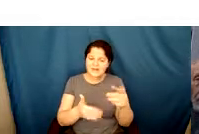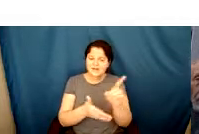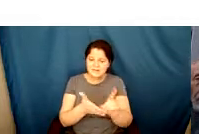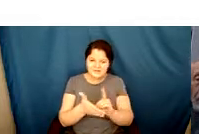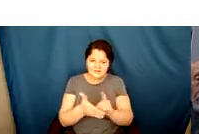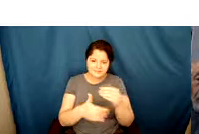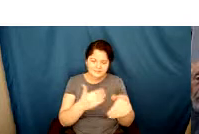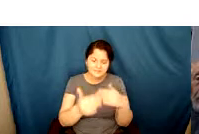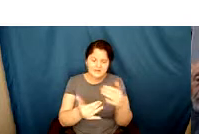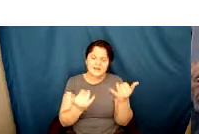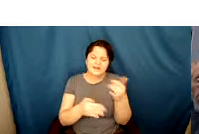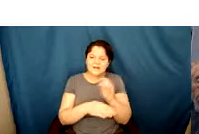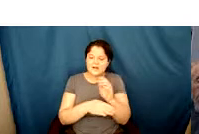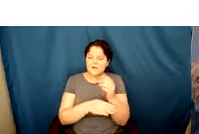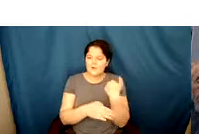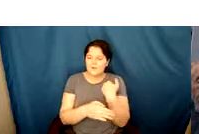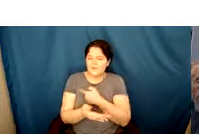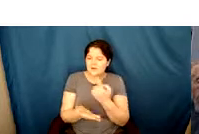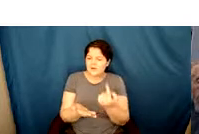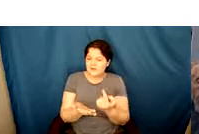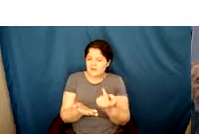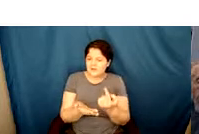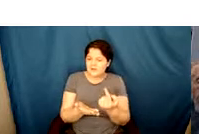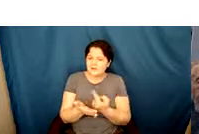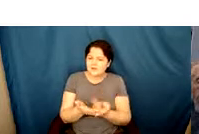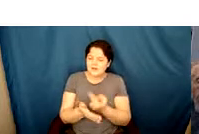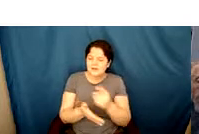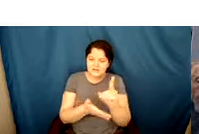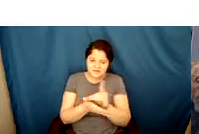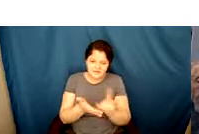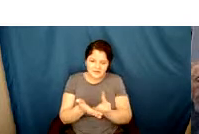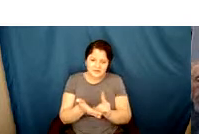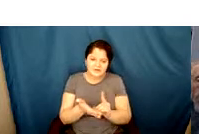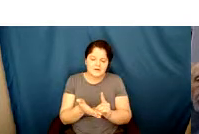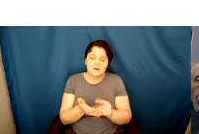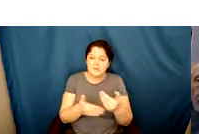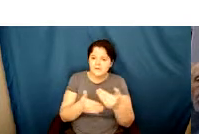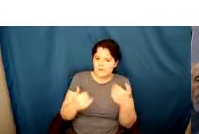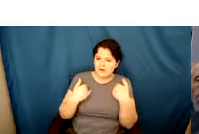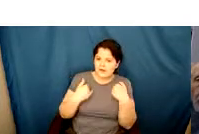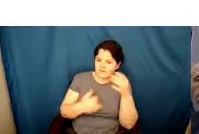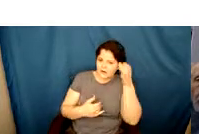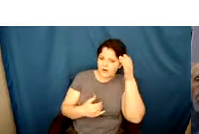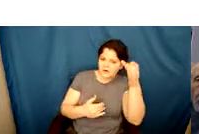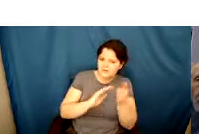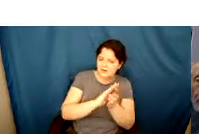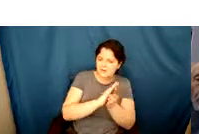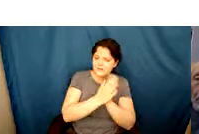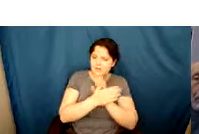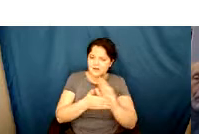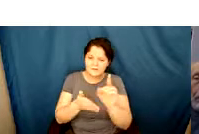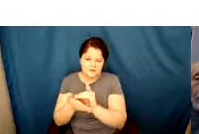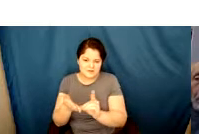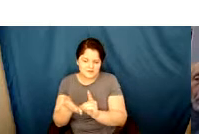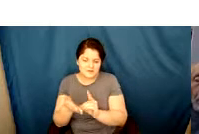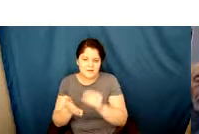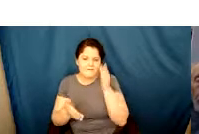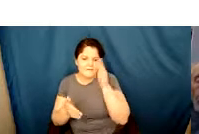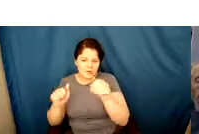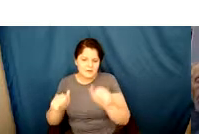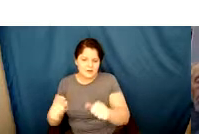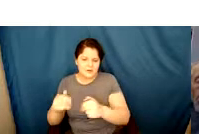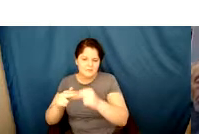what we're here to talk about tonight. So we took a concept and we turned it into a design that can eventually be